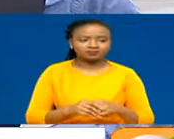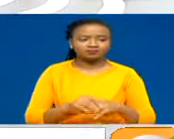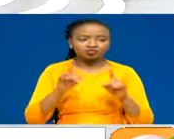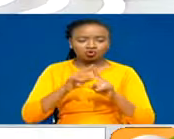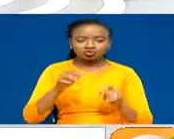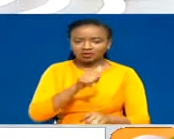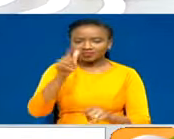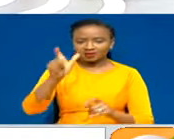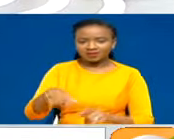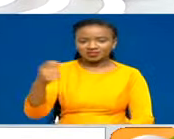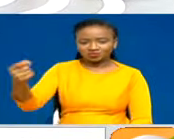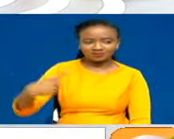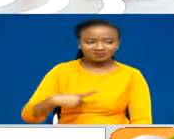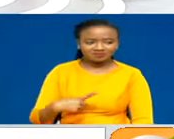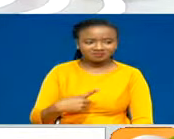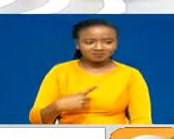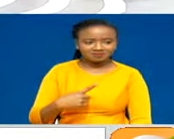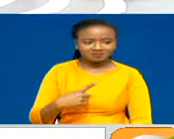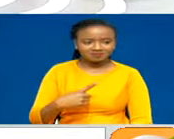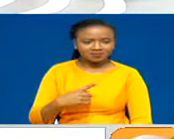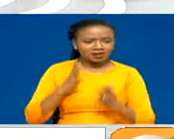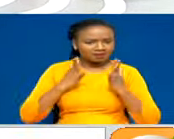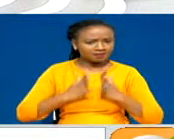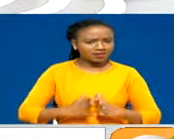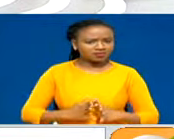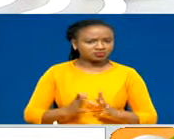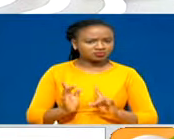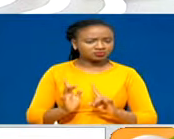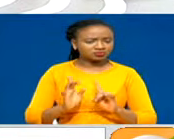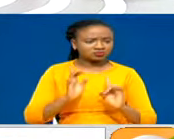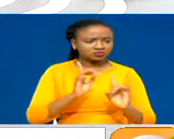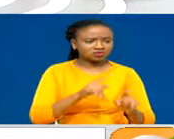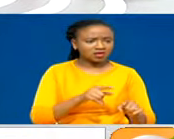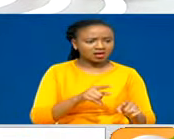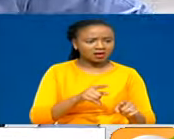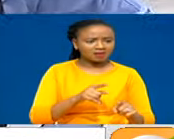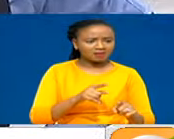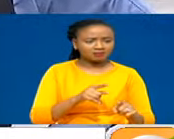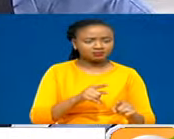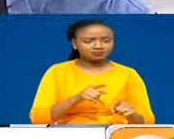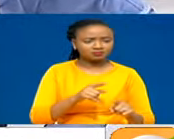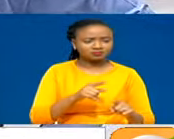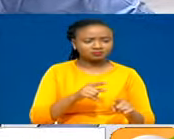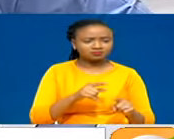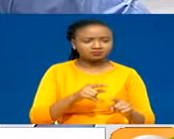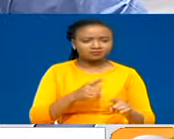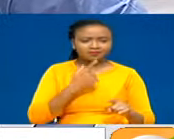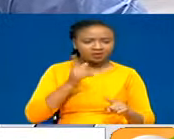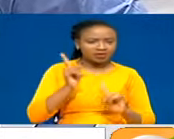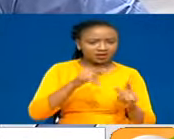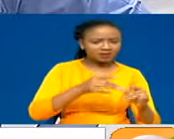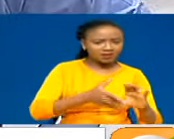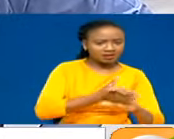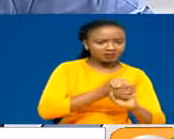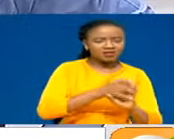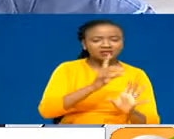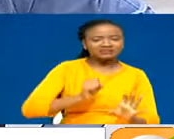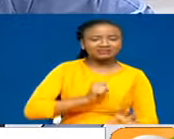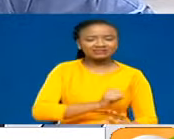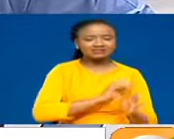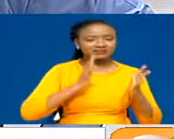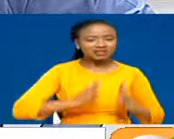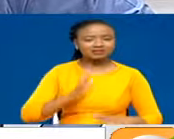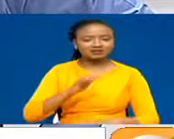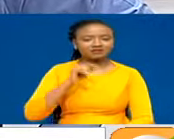I just got a message from someone who came up to the plane. I think he flew with you from the States. And he came and said hello. He's a senator from Nairobi